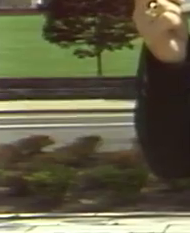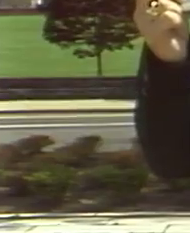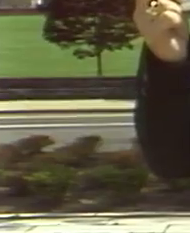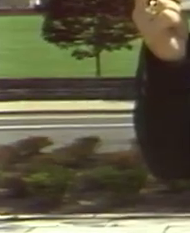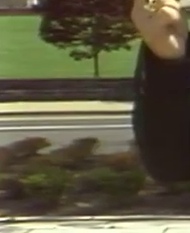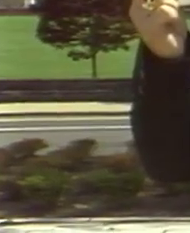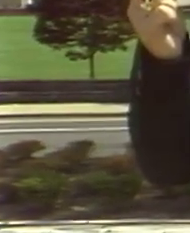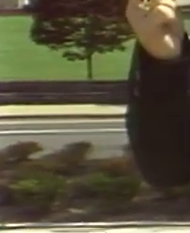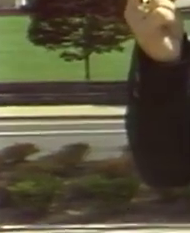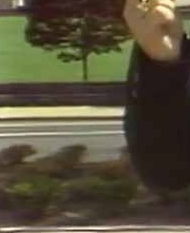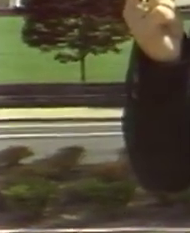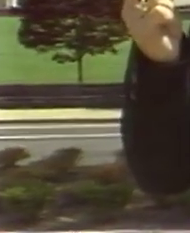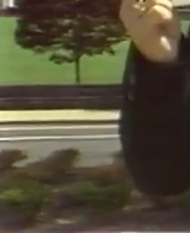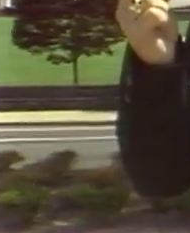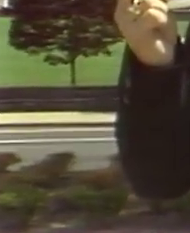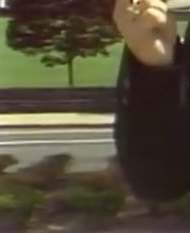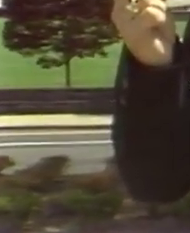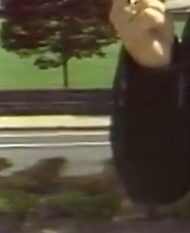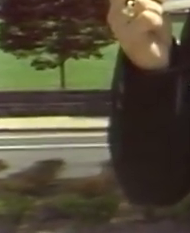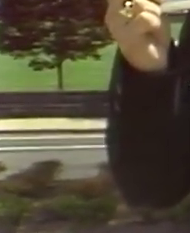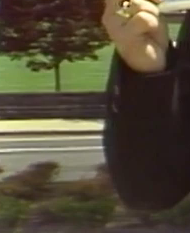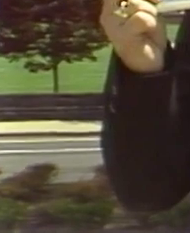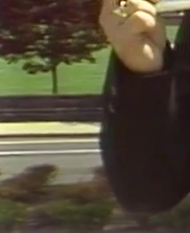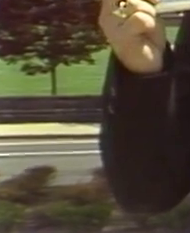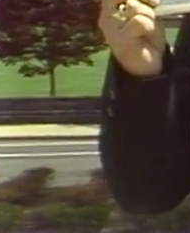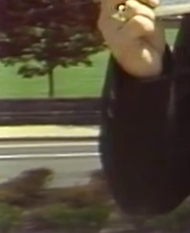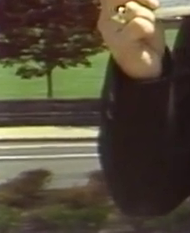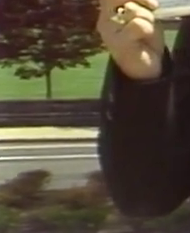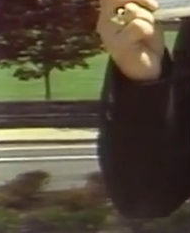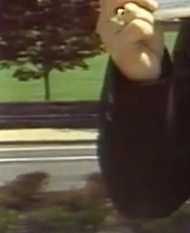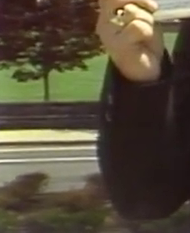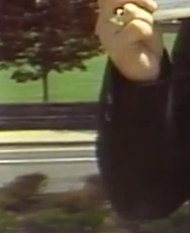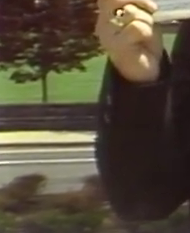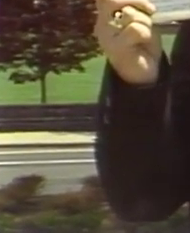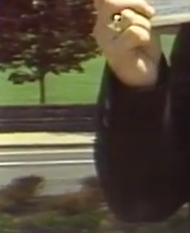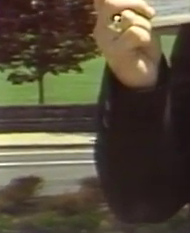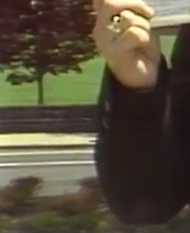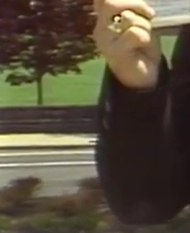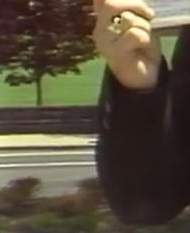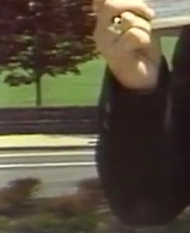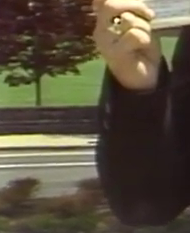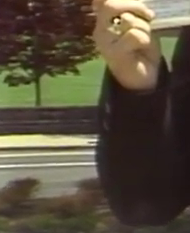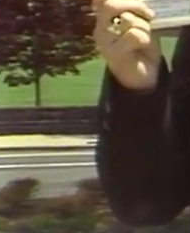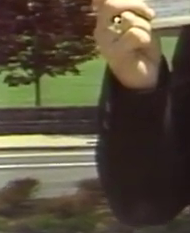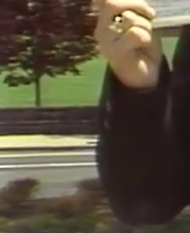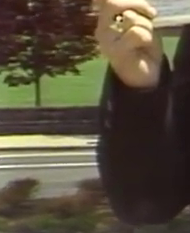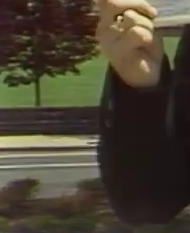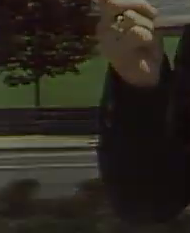nation return to those basic principles of morality so important to us today.